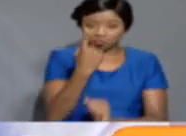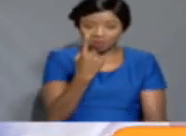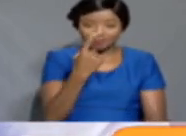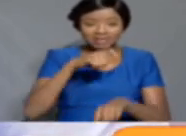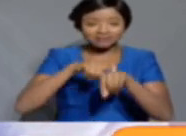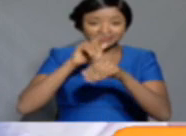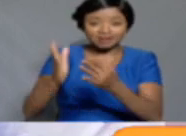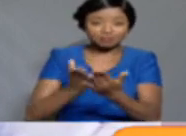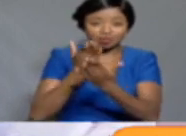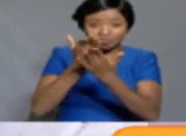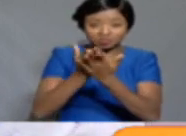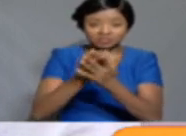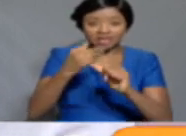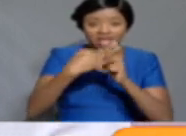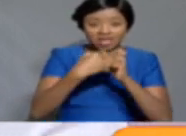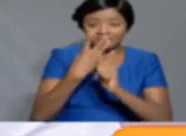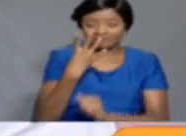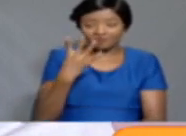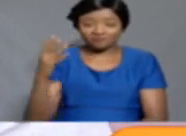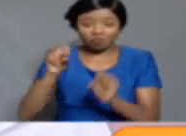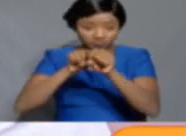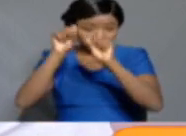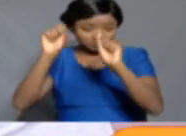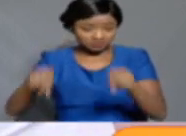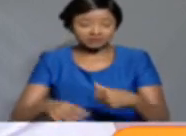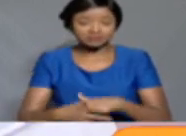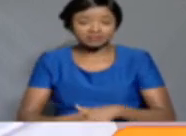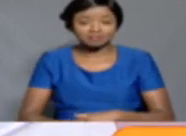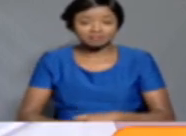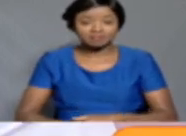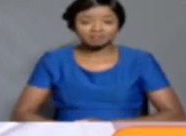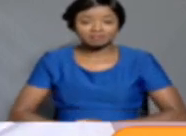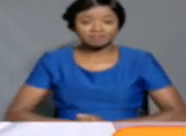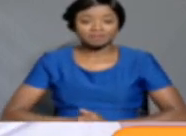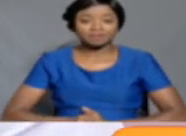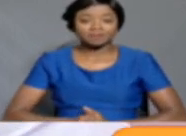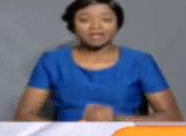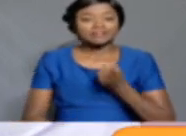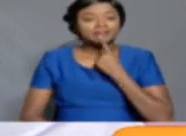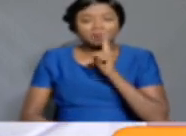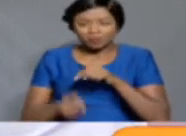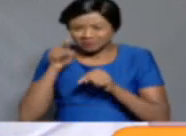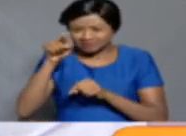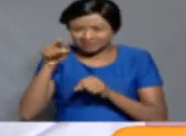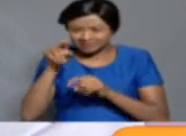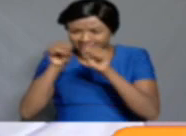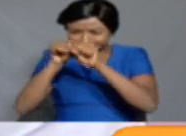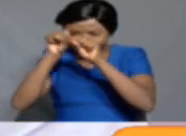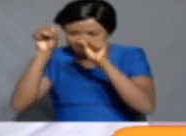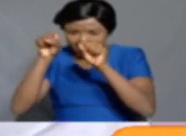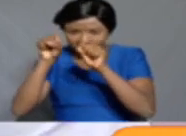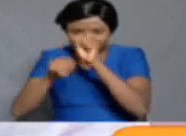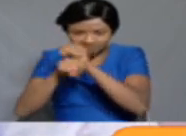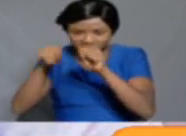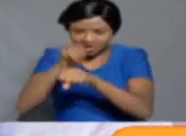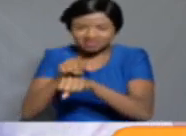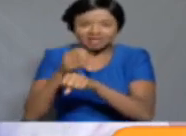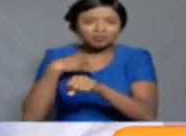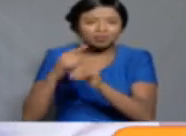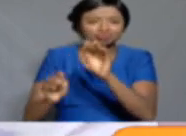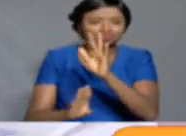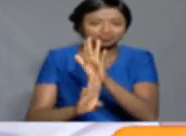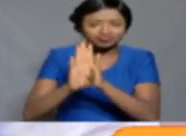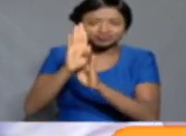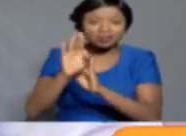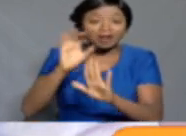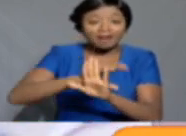the 844 system, the single line said that the structure was to bring about a curriculum